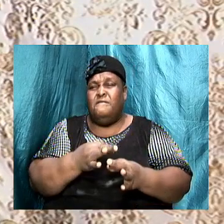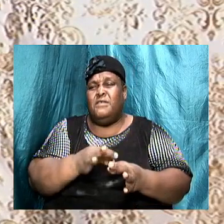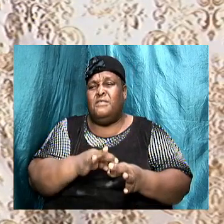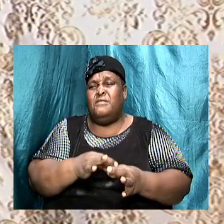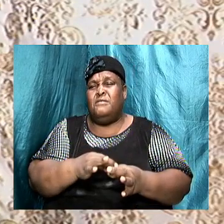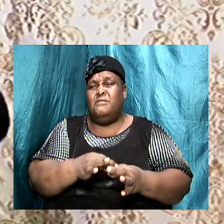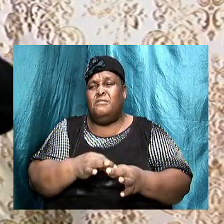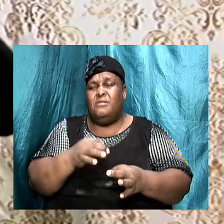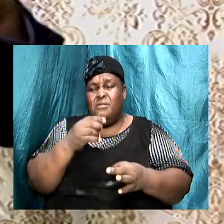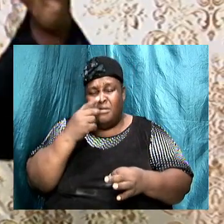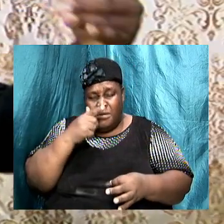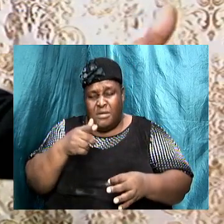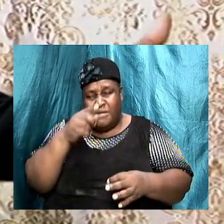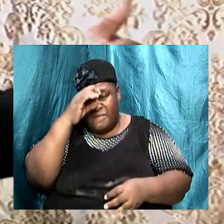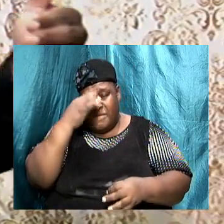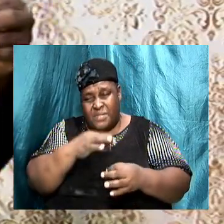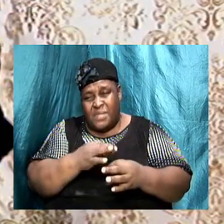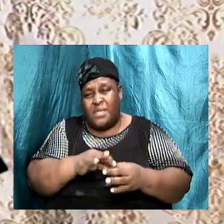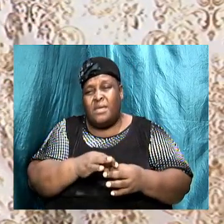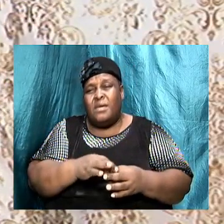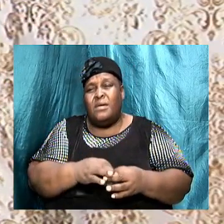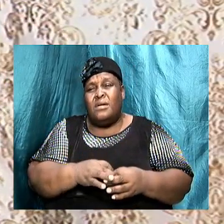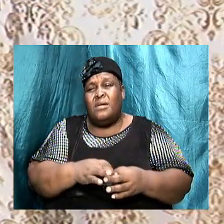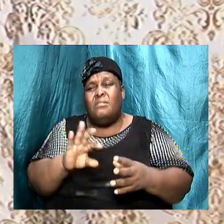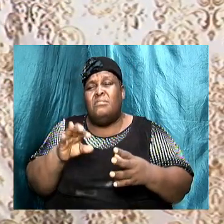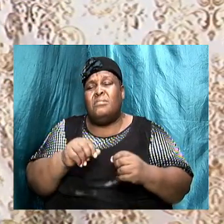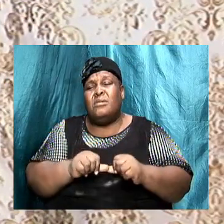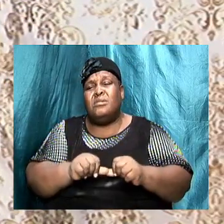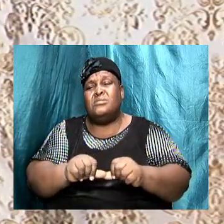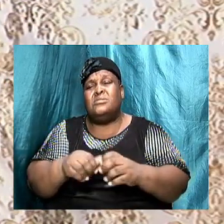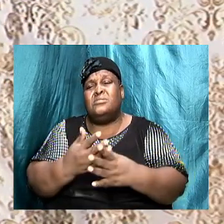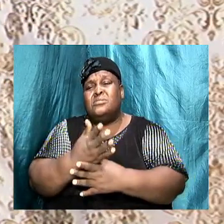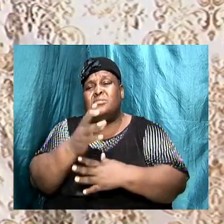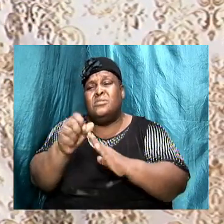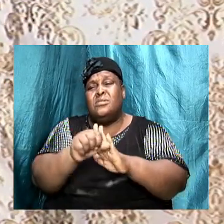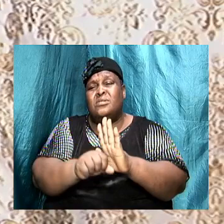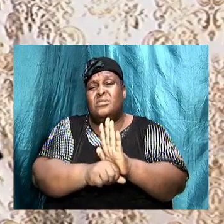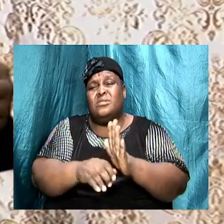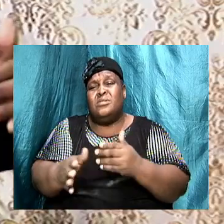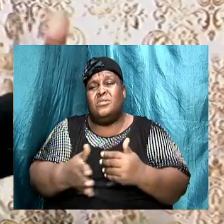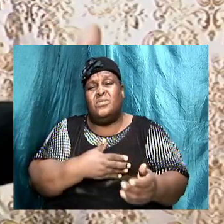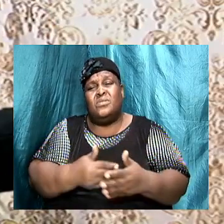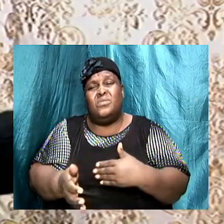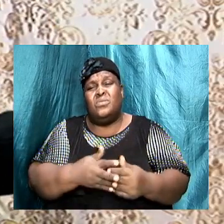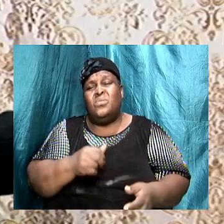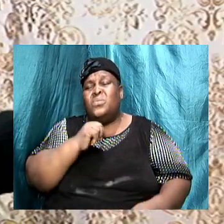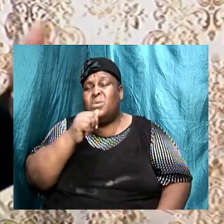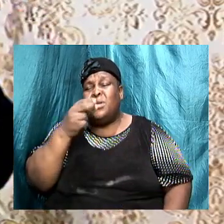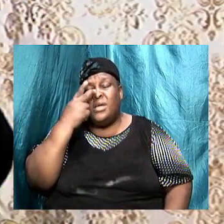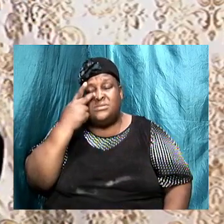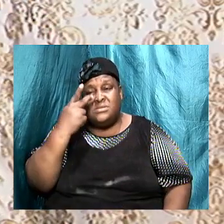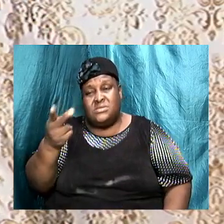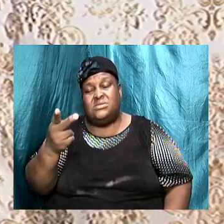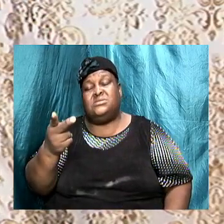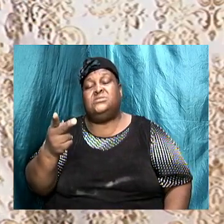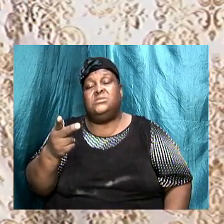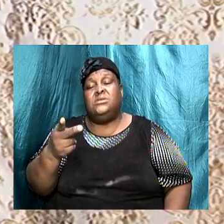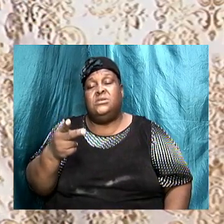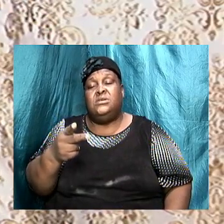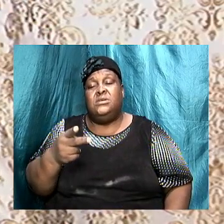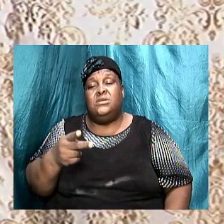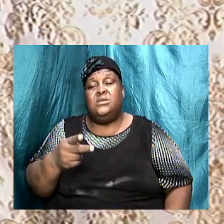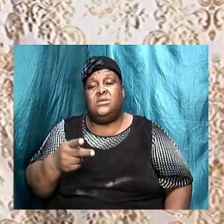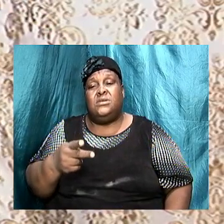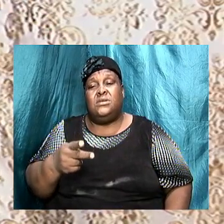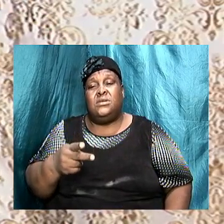we recognize that it is consistent throughout the scripture. Though we did not see the Bible mentioned, I think it was one time